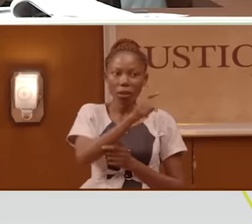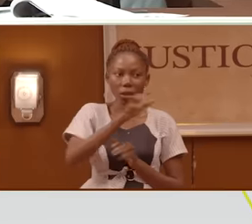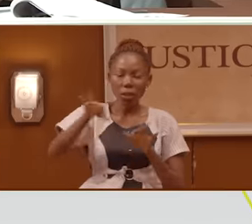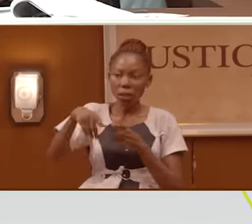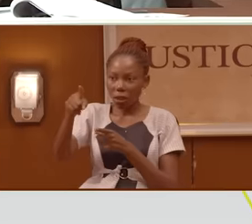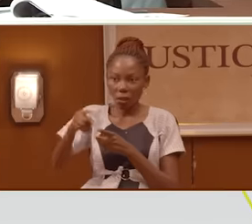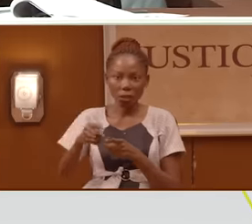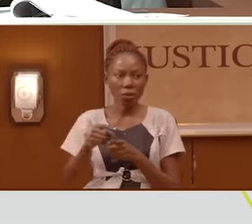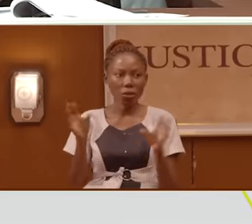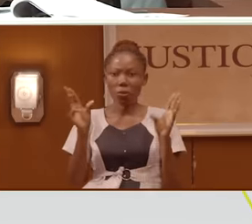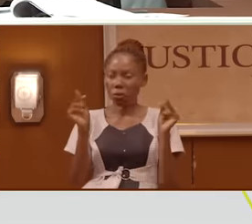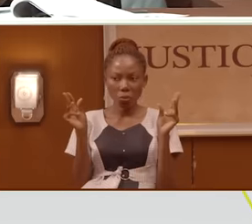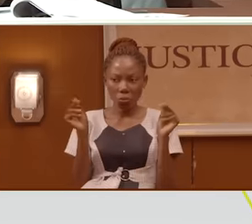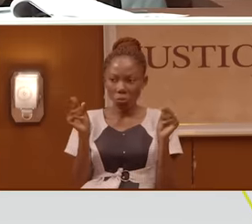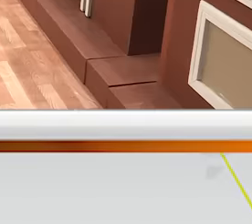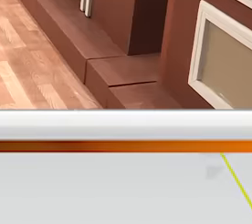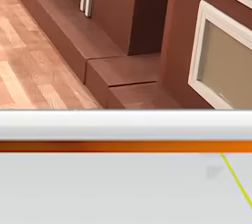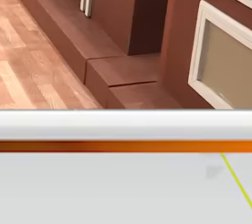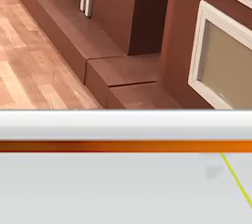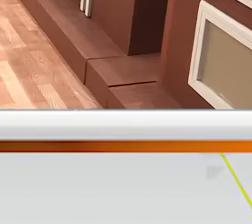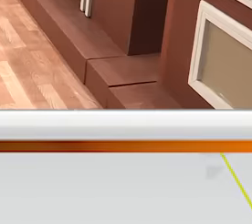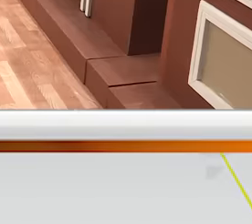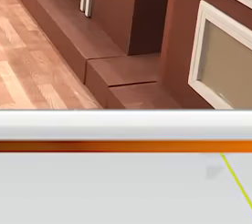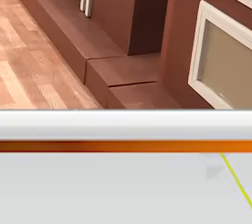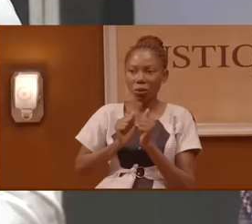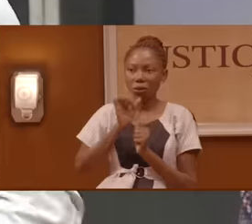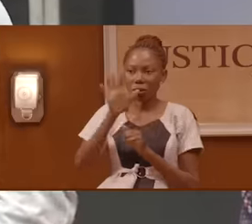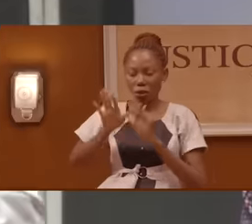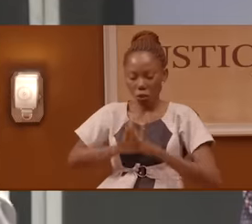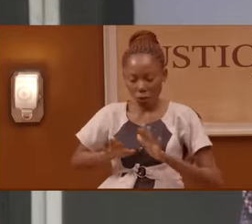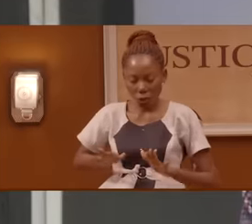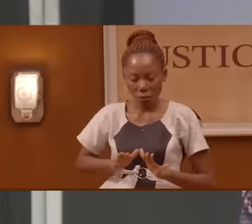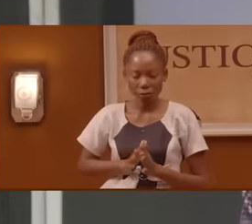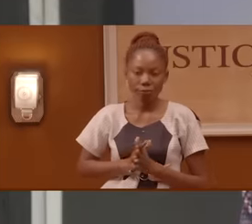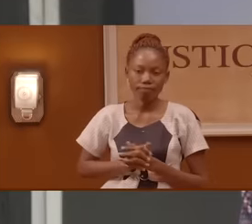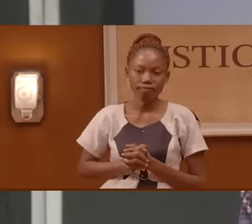or he still did not? He did not. Throughout? Throughout. There was no upkeep. So,